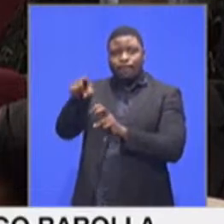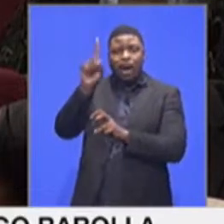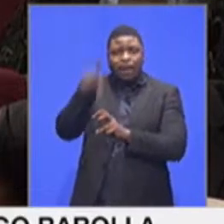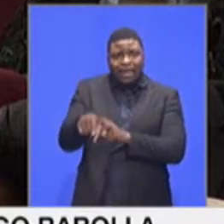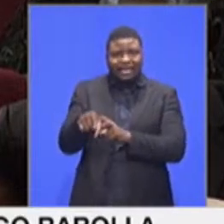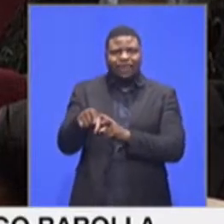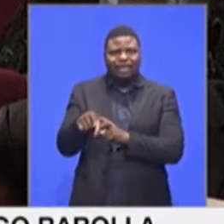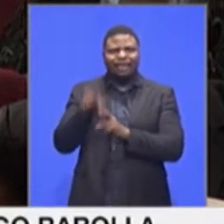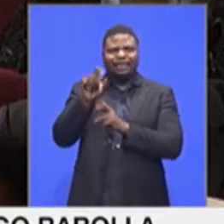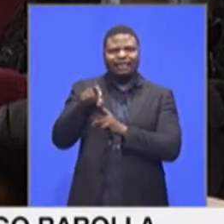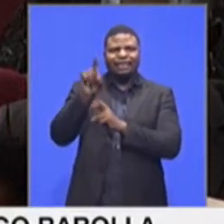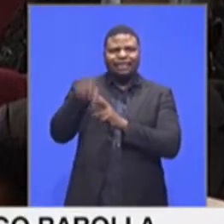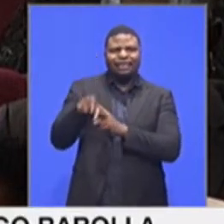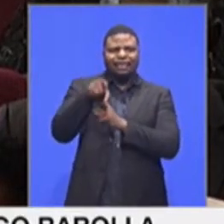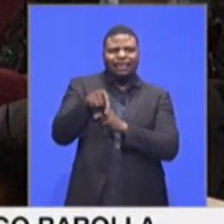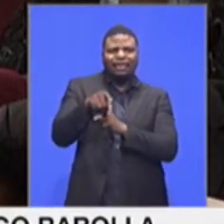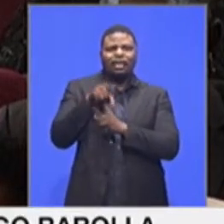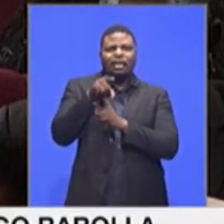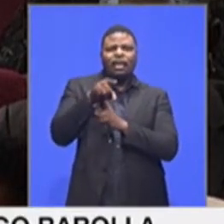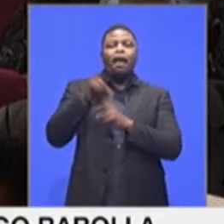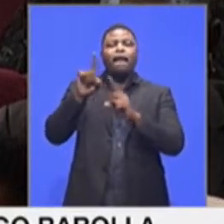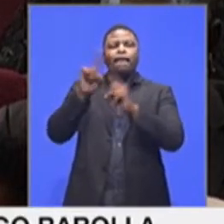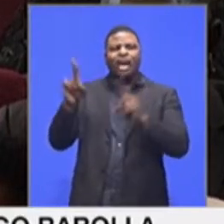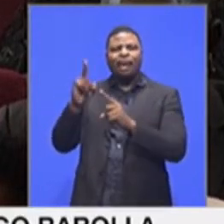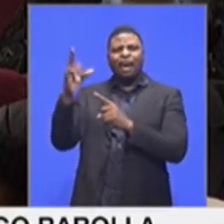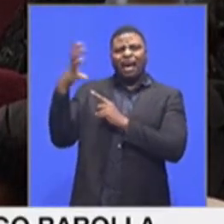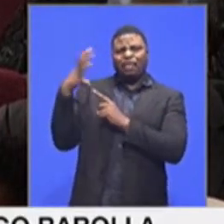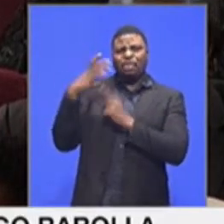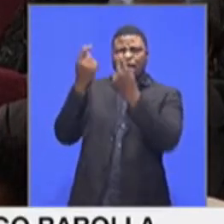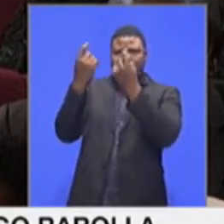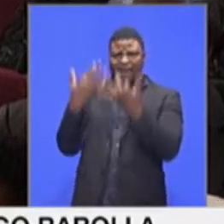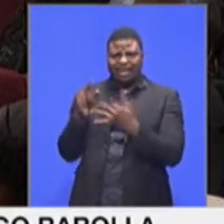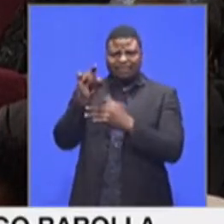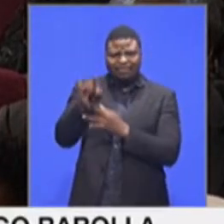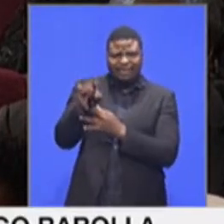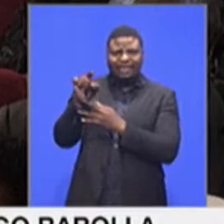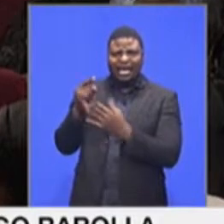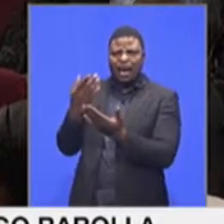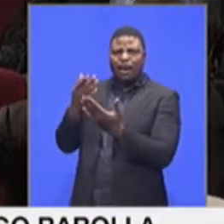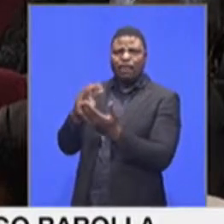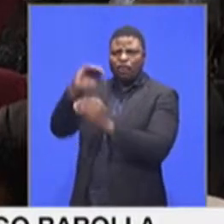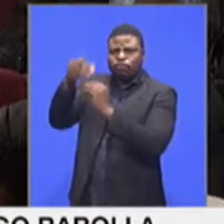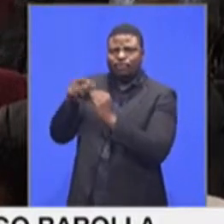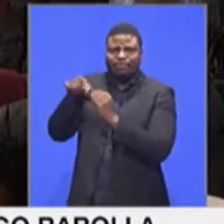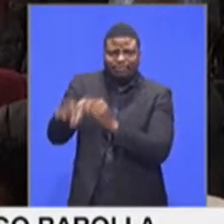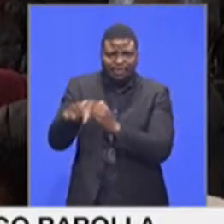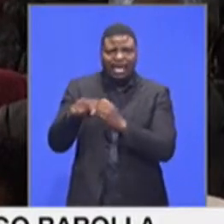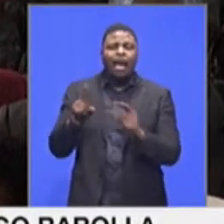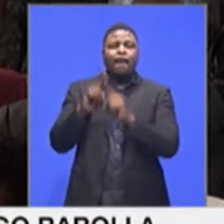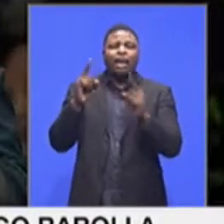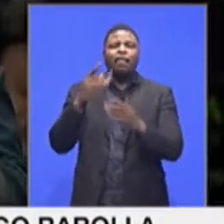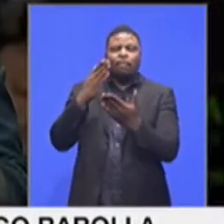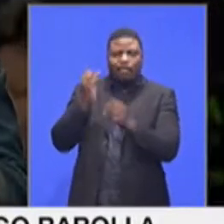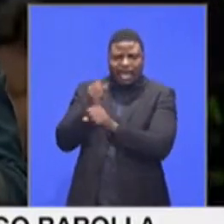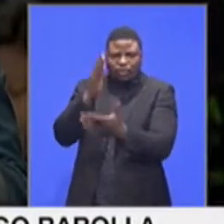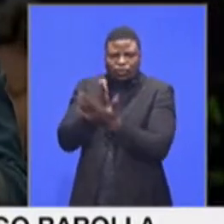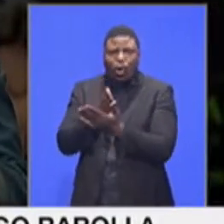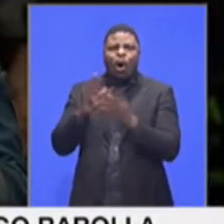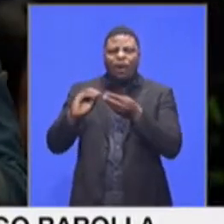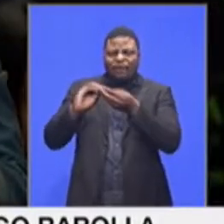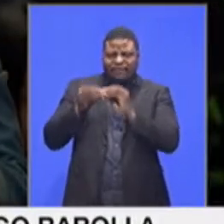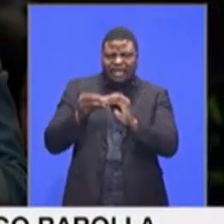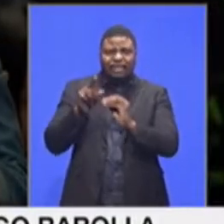in transmission and distribution during the debt relief period, and for the company to focus on maintenance of the